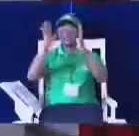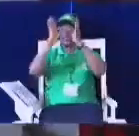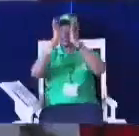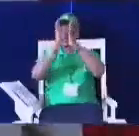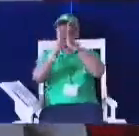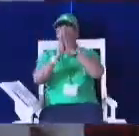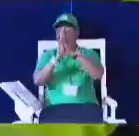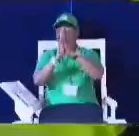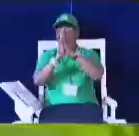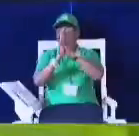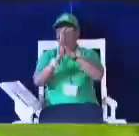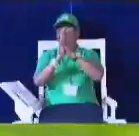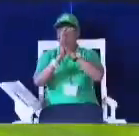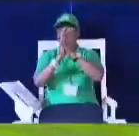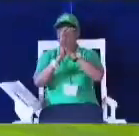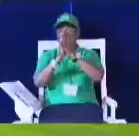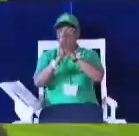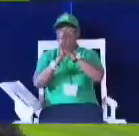Behold, Adeboye.